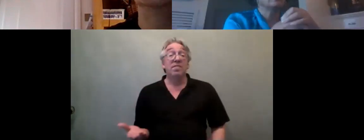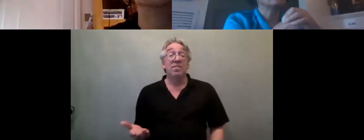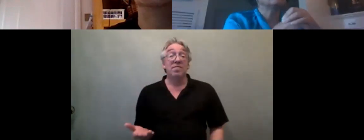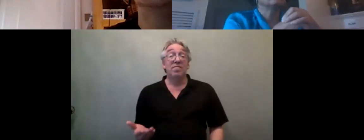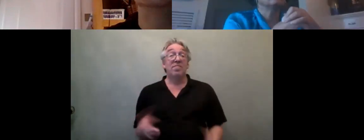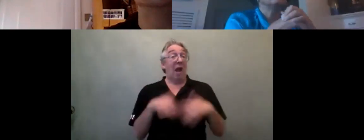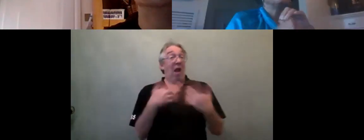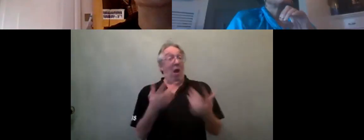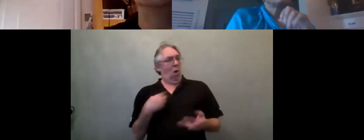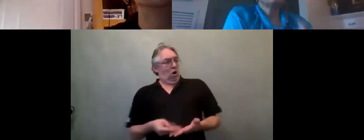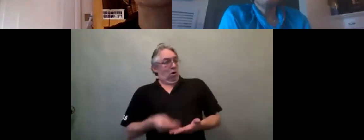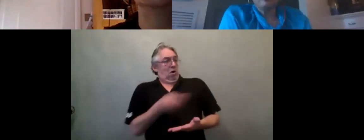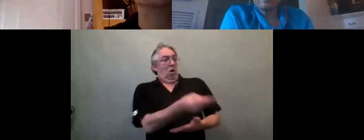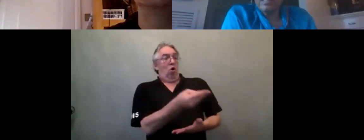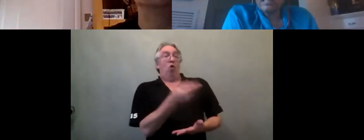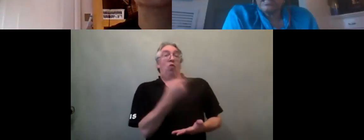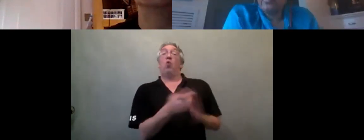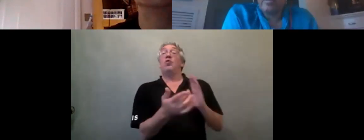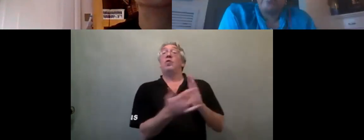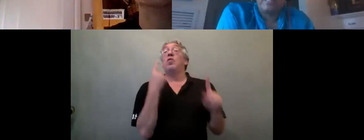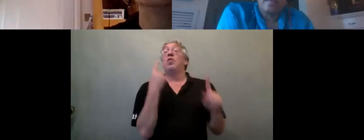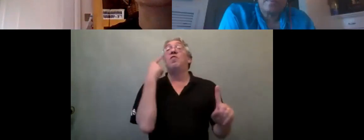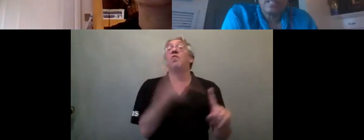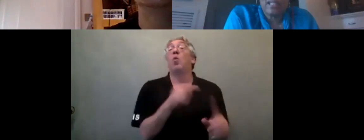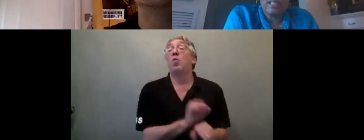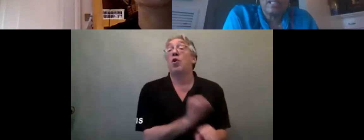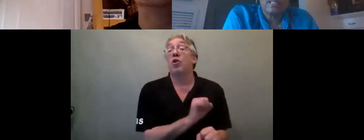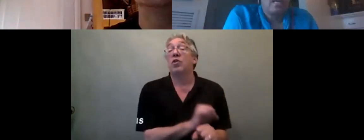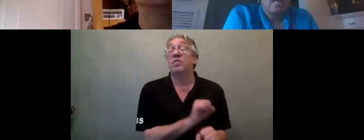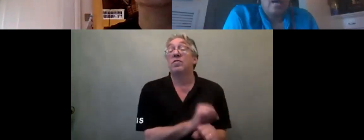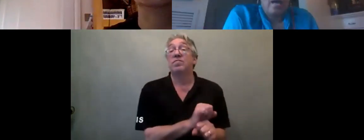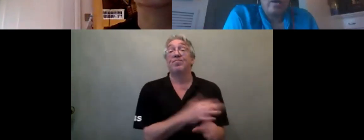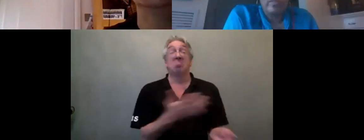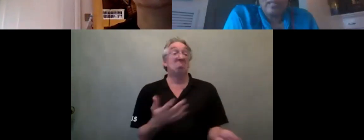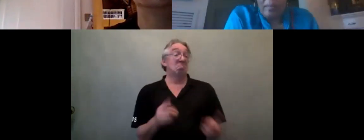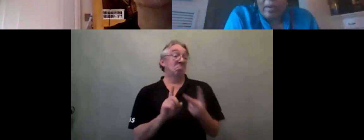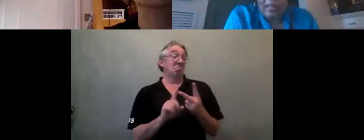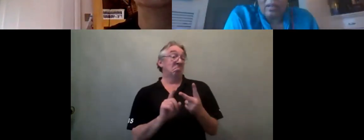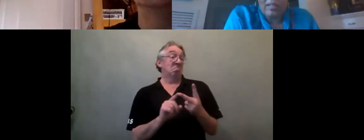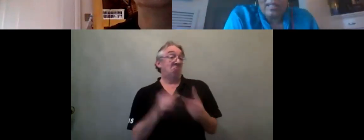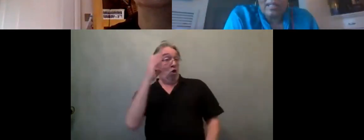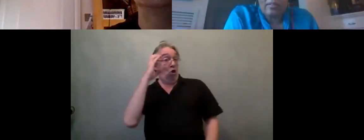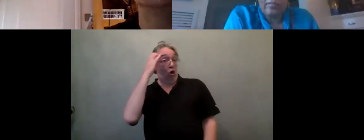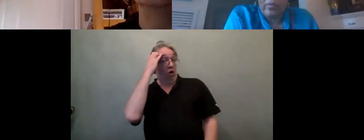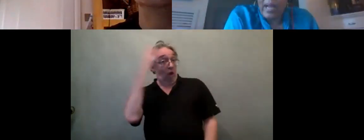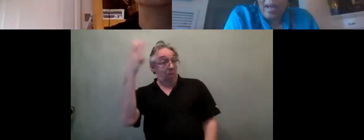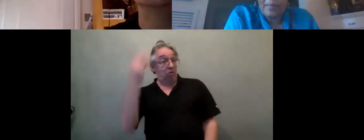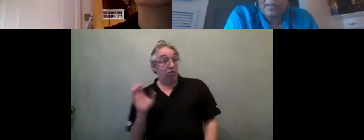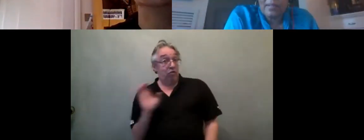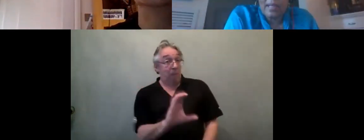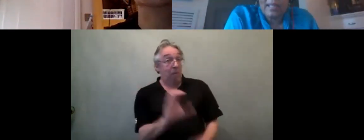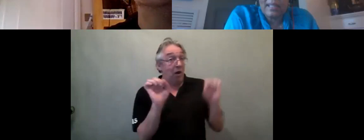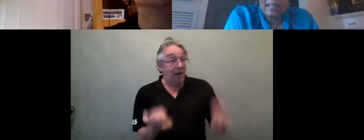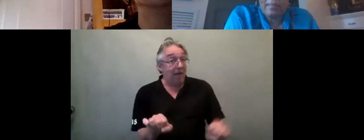look at the possibility of government subsidies, how we think about it in the context of